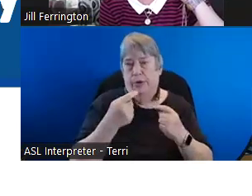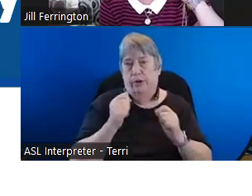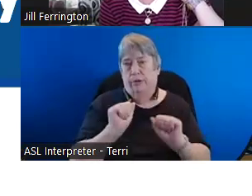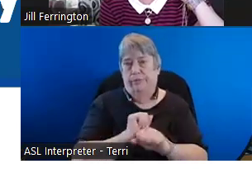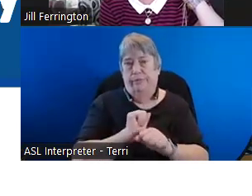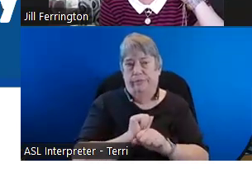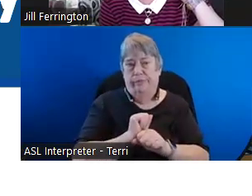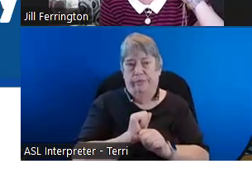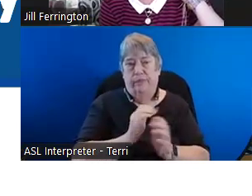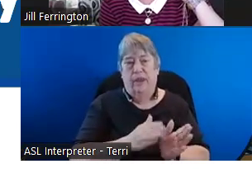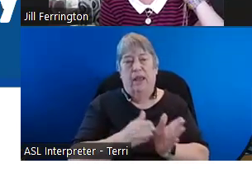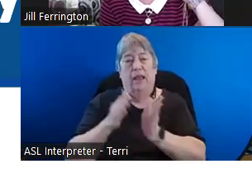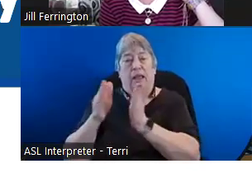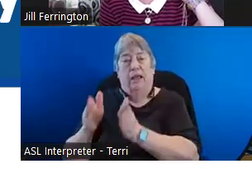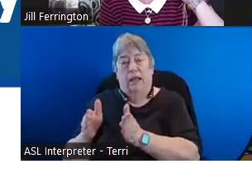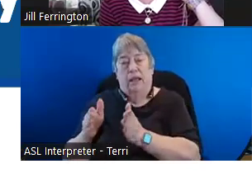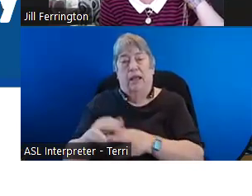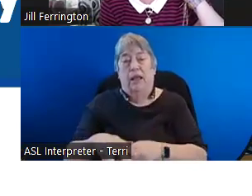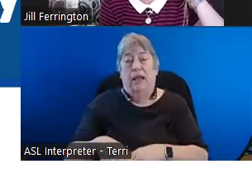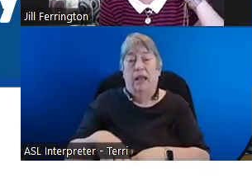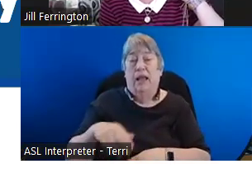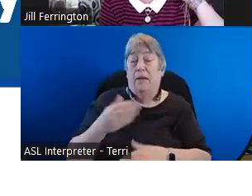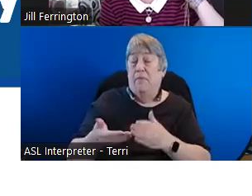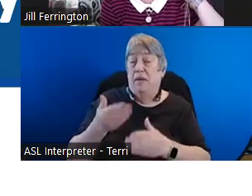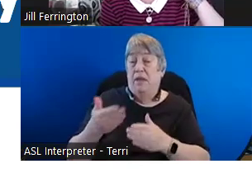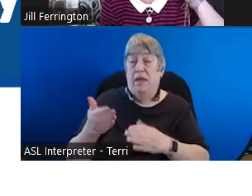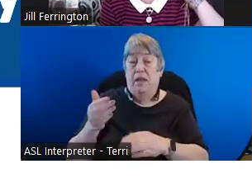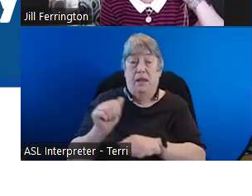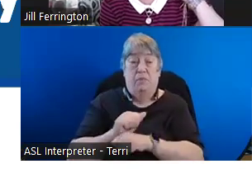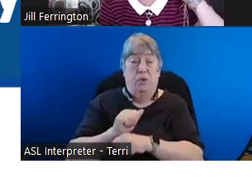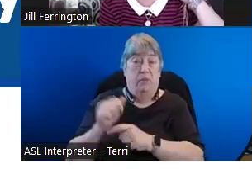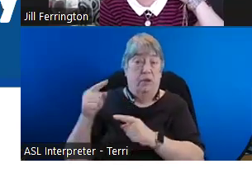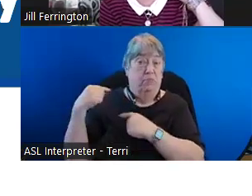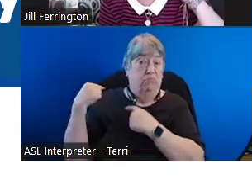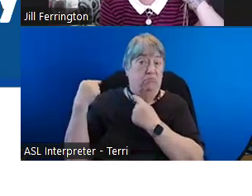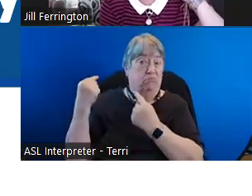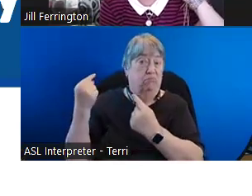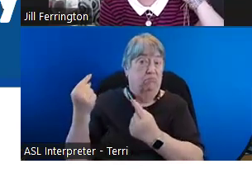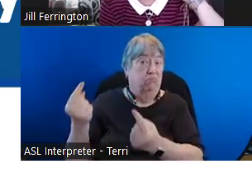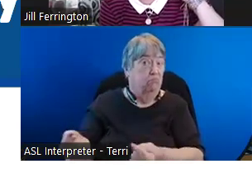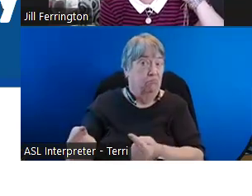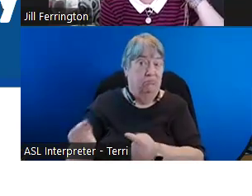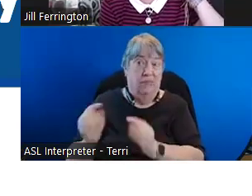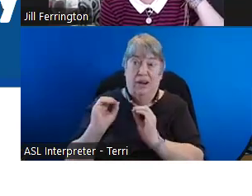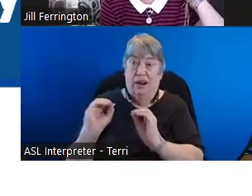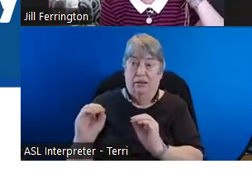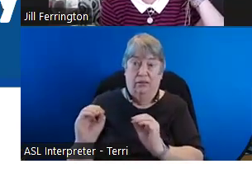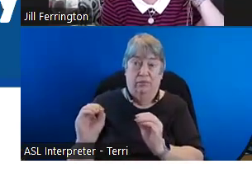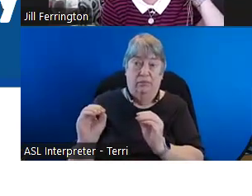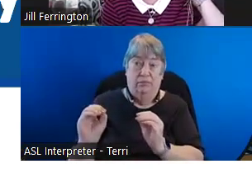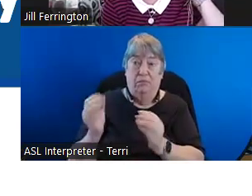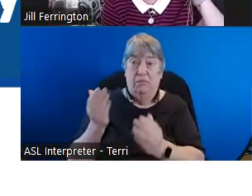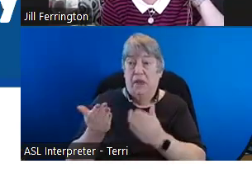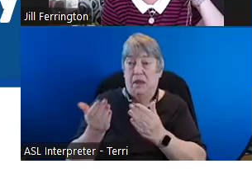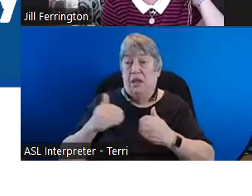box, it may be the case that employment has historically not occurred for the person at all. They may be a